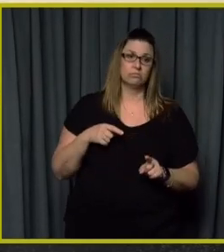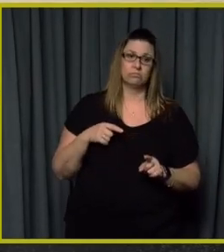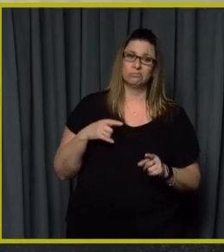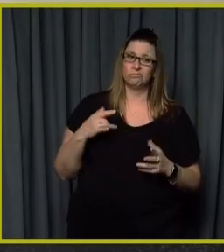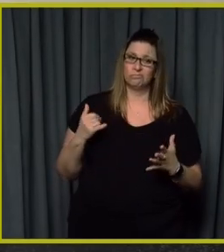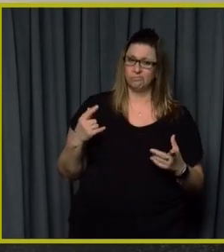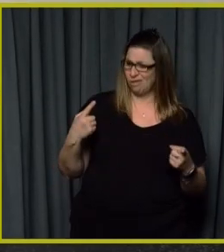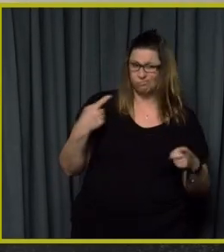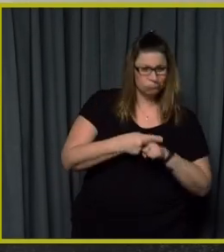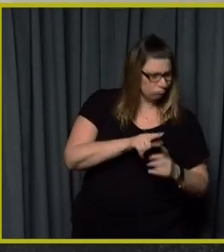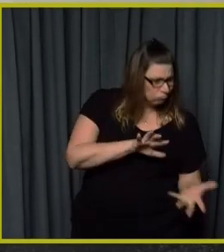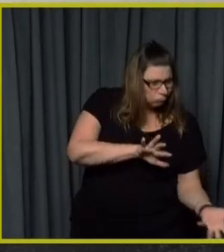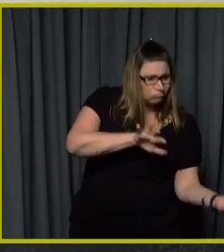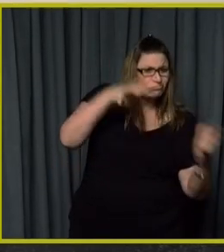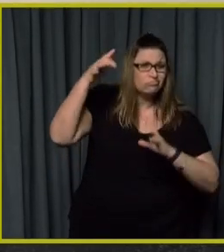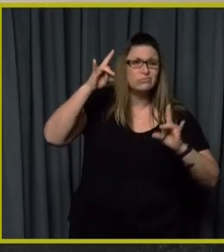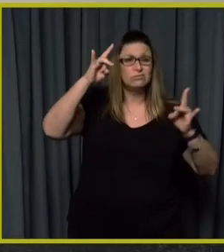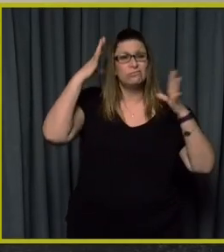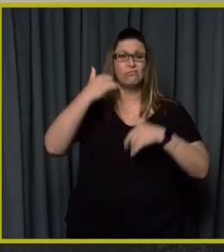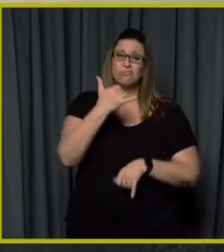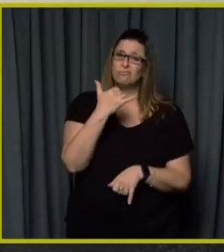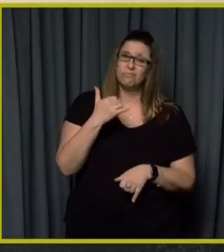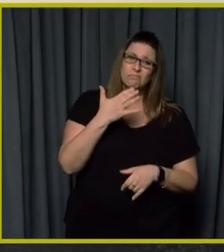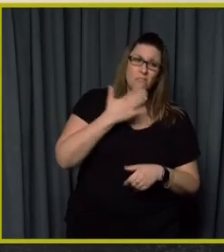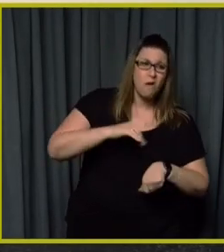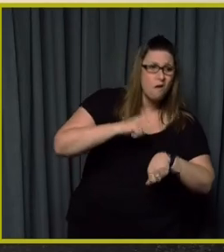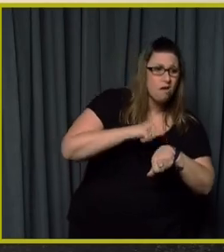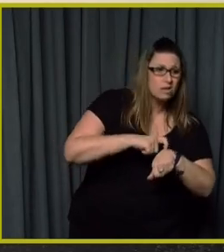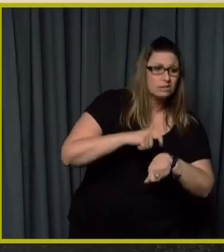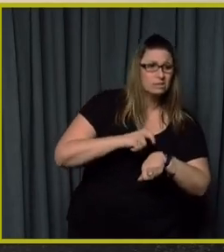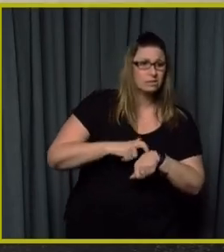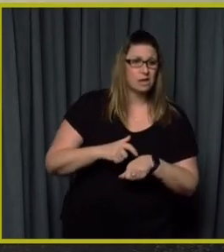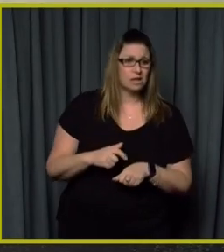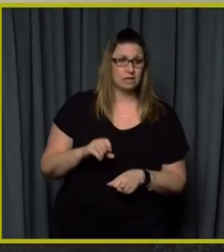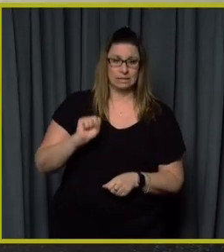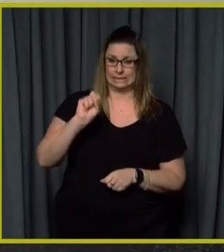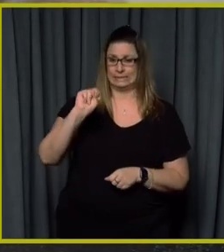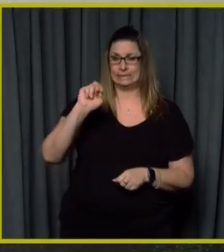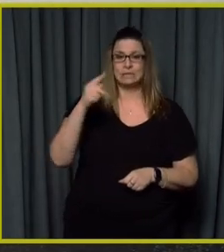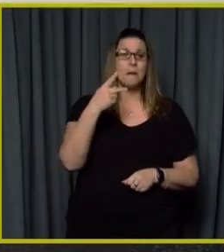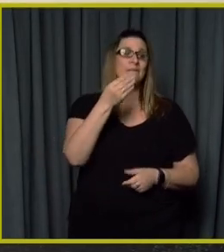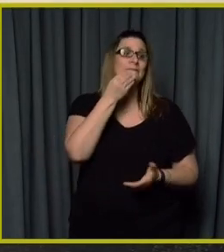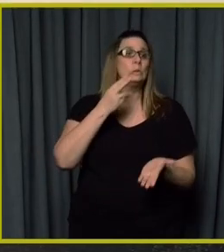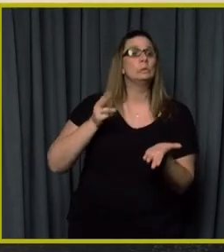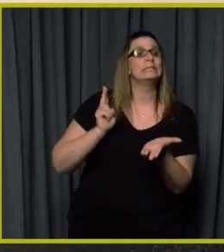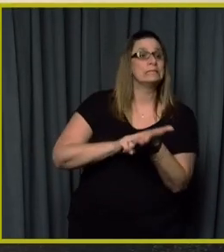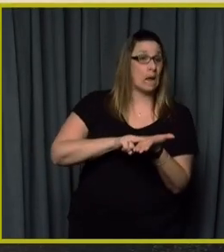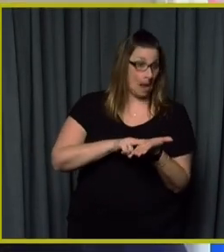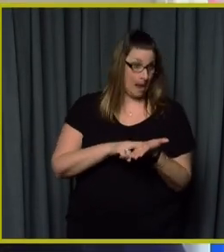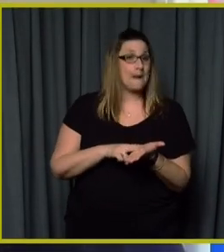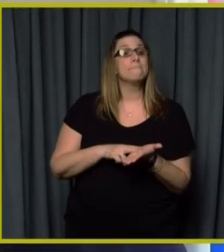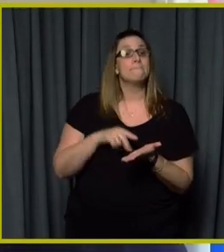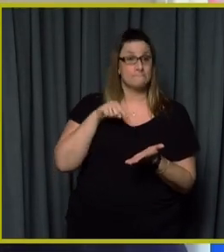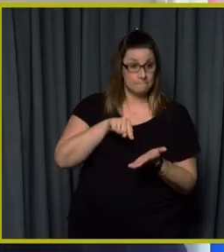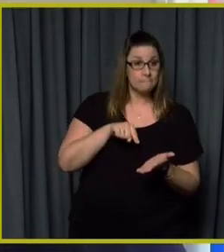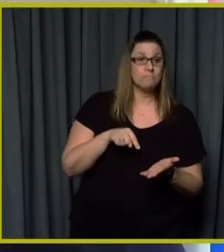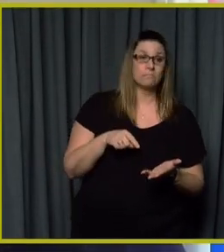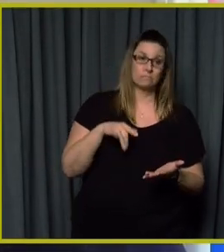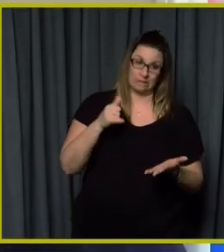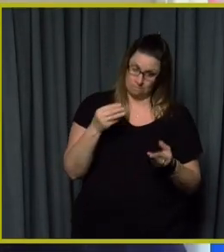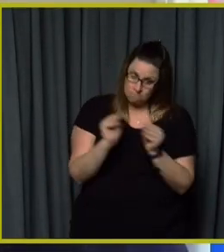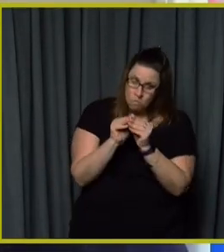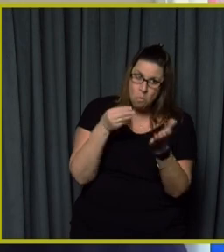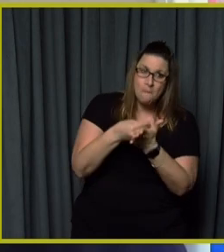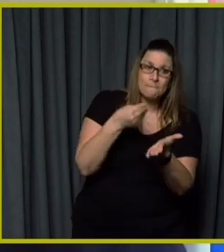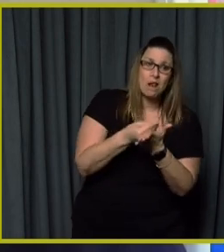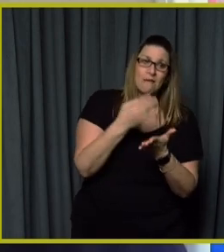We demand expanding SNAP and other programs to meet nutritional needs. This is why we're